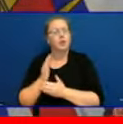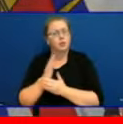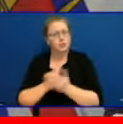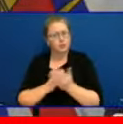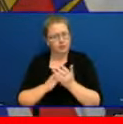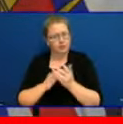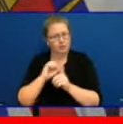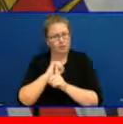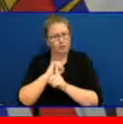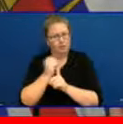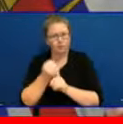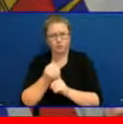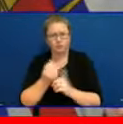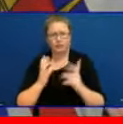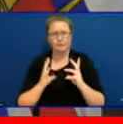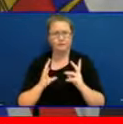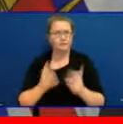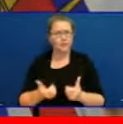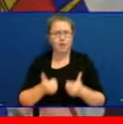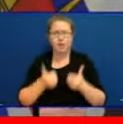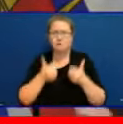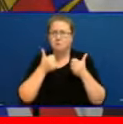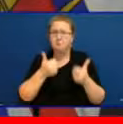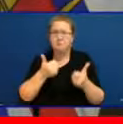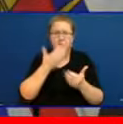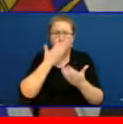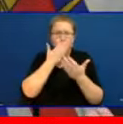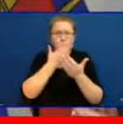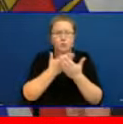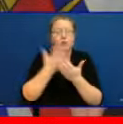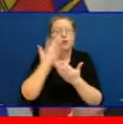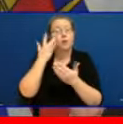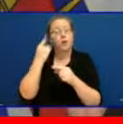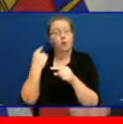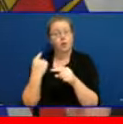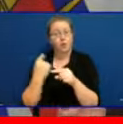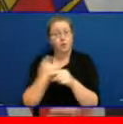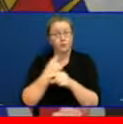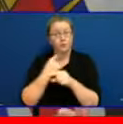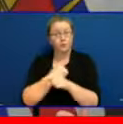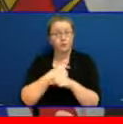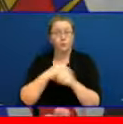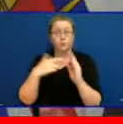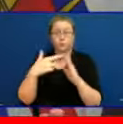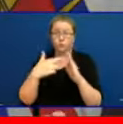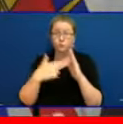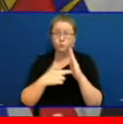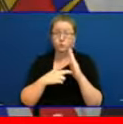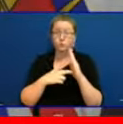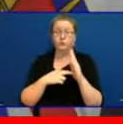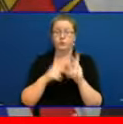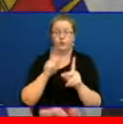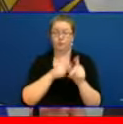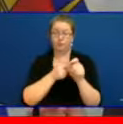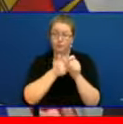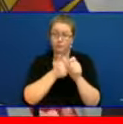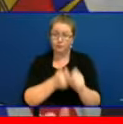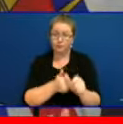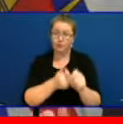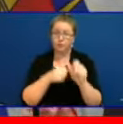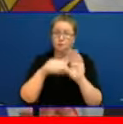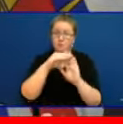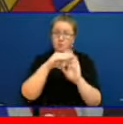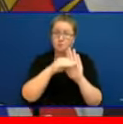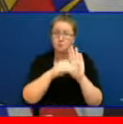those places, some settings are still working really well. When we have appropriate precautions in place and people